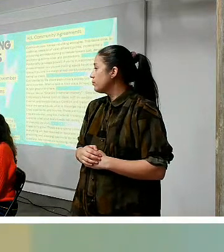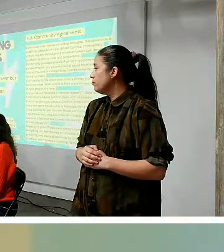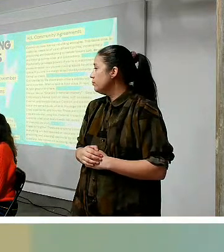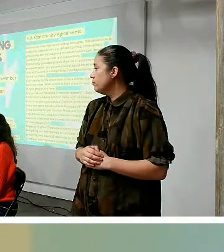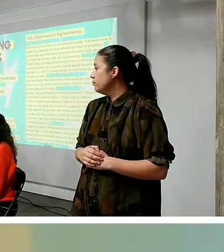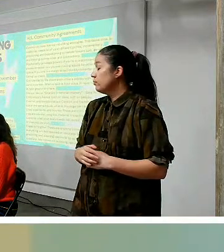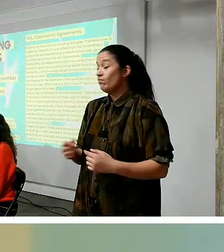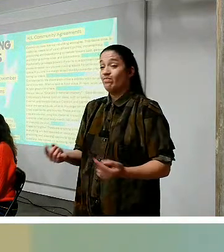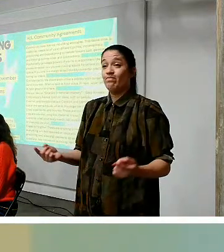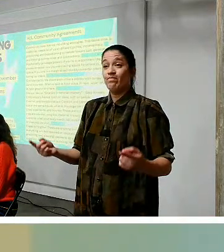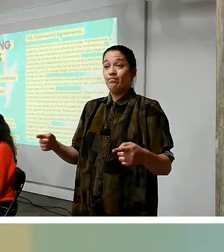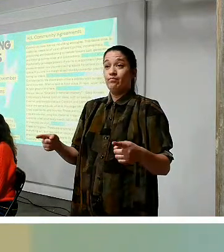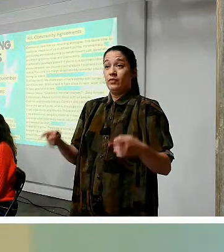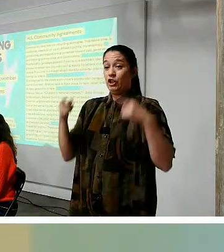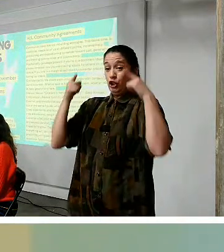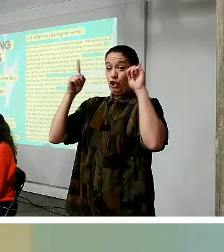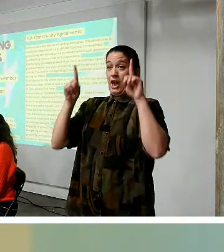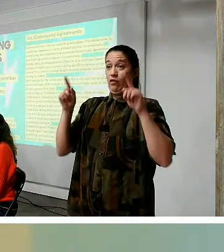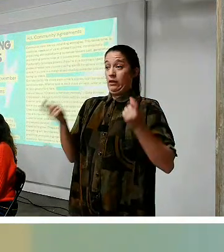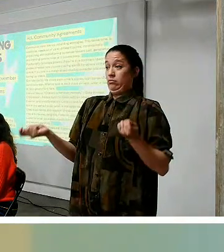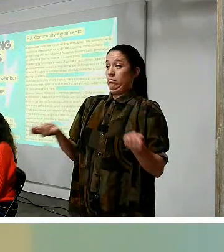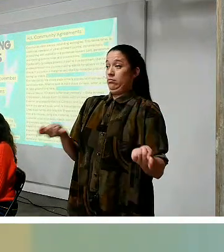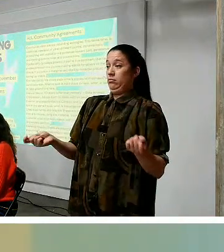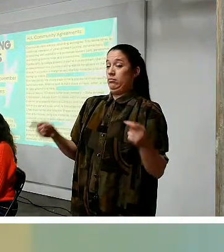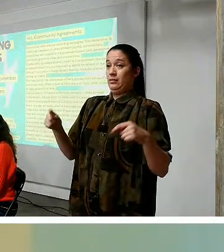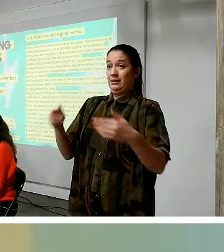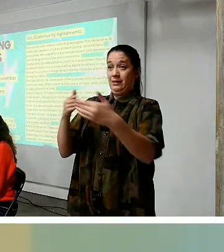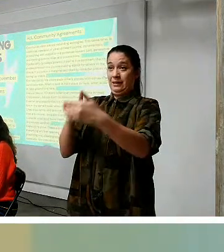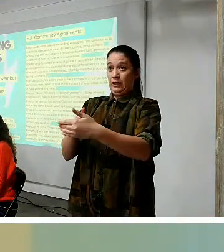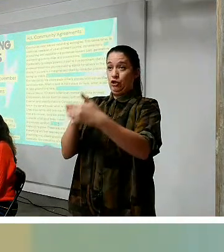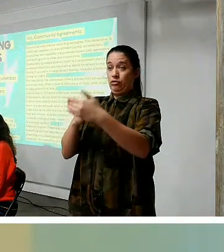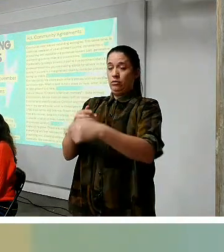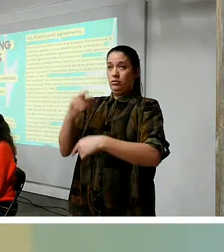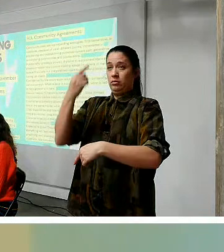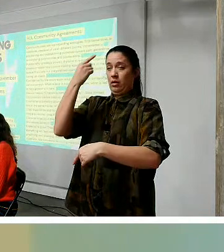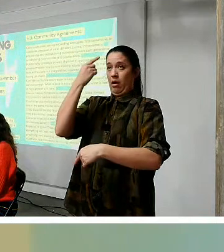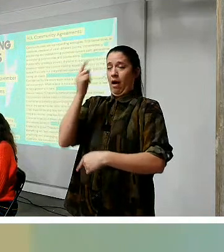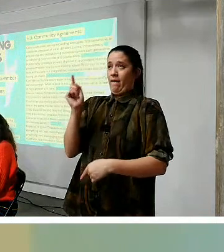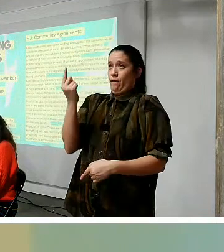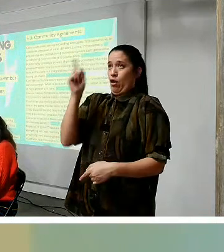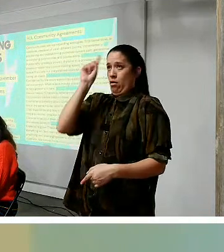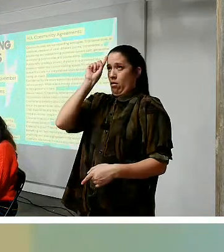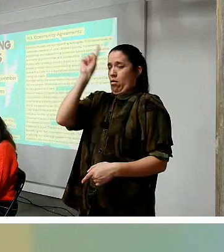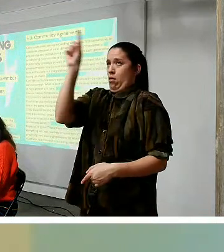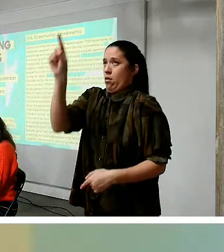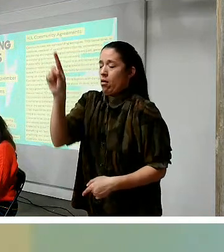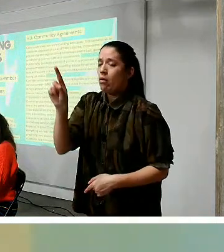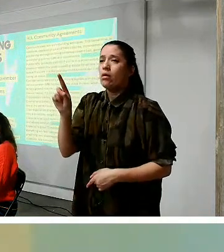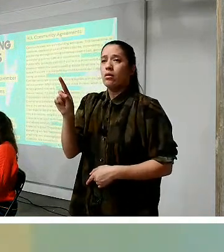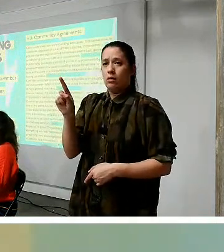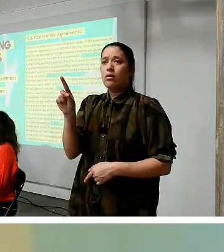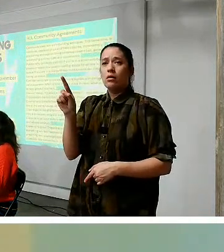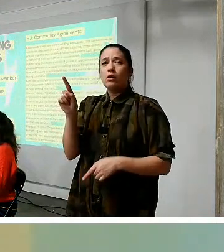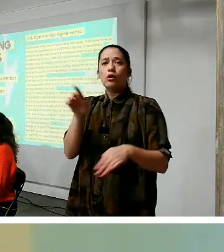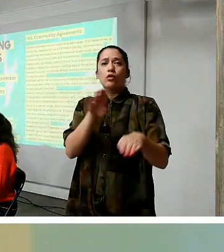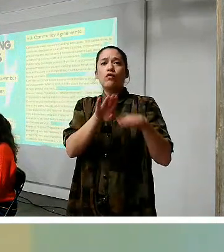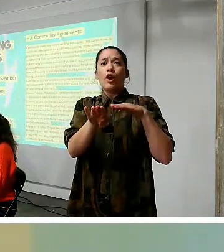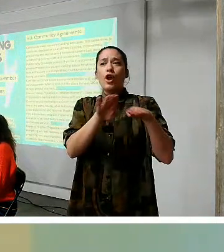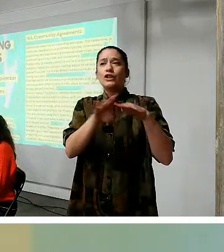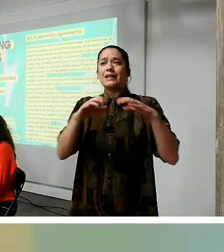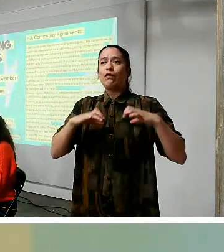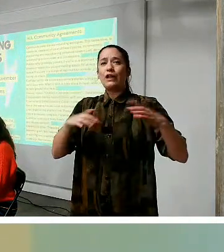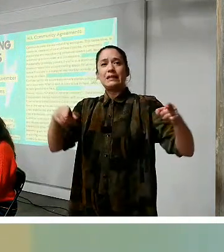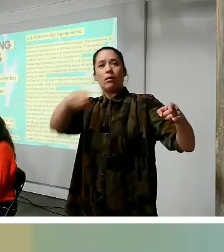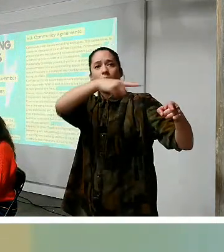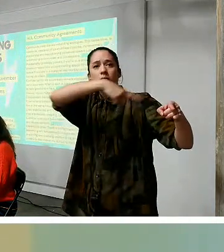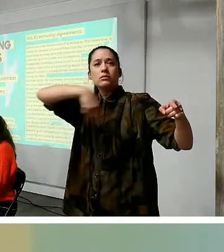session, I was thinking about one of our organising questions for Rehearsing Freedoms is what capacities,